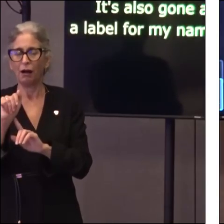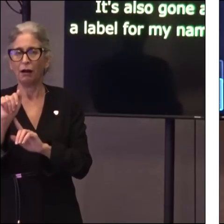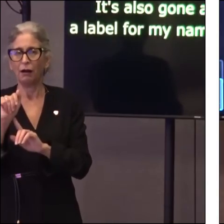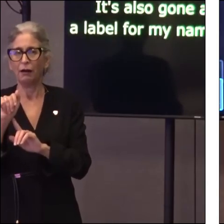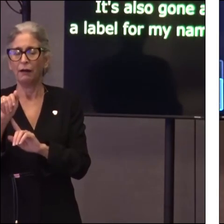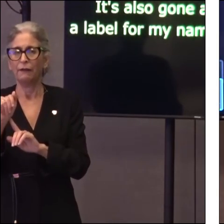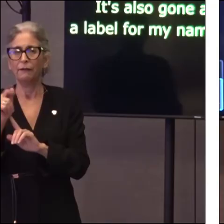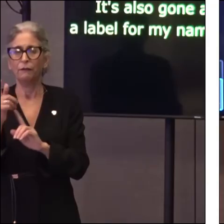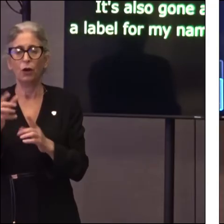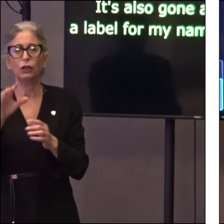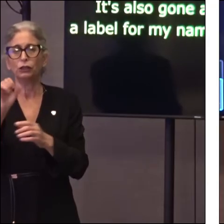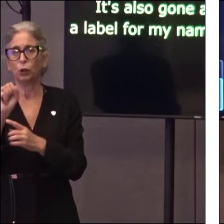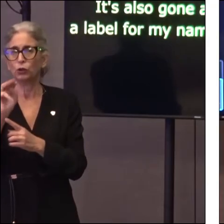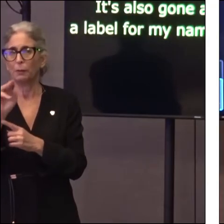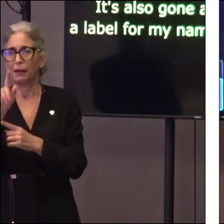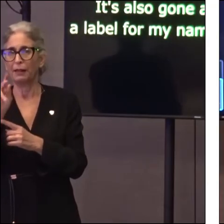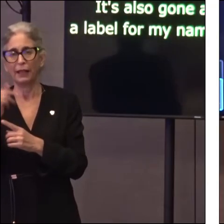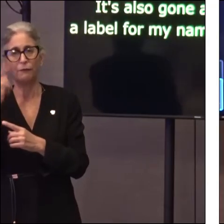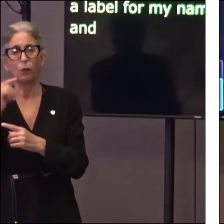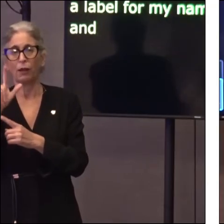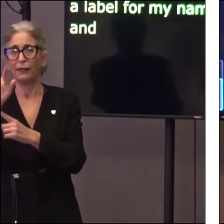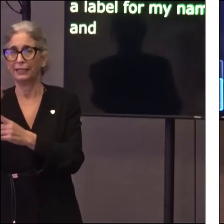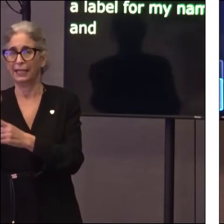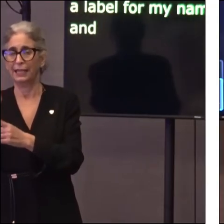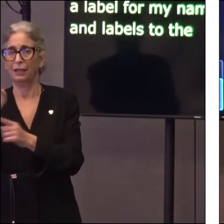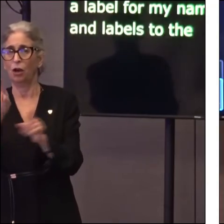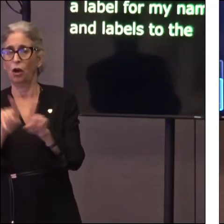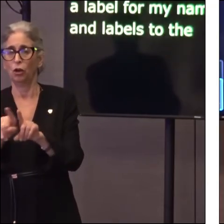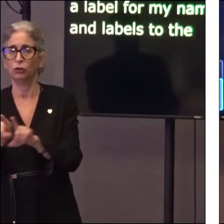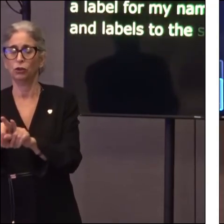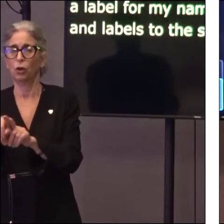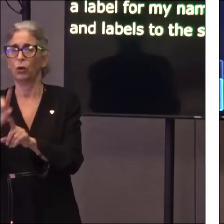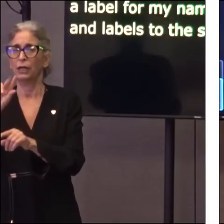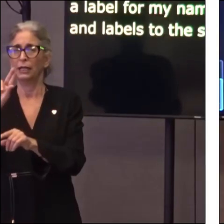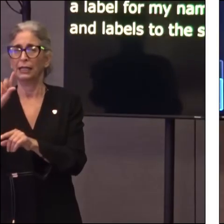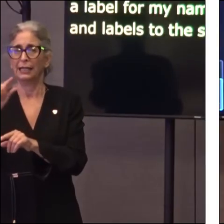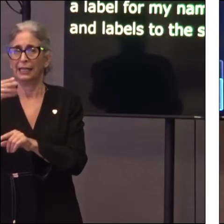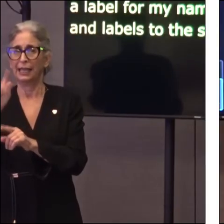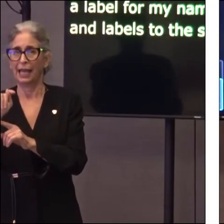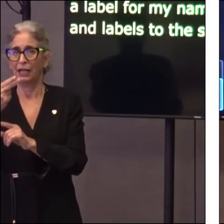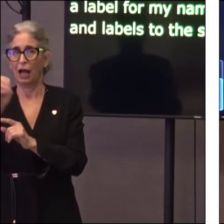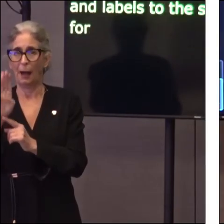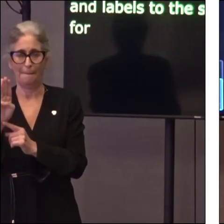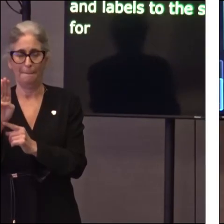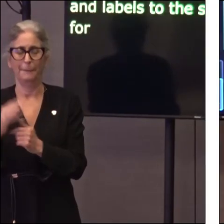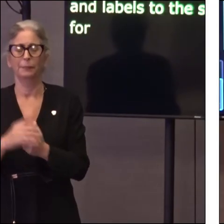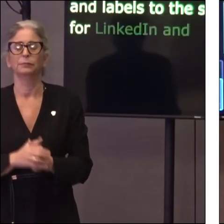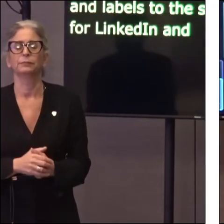to the social media links for LinkedIn and GitHub in my code.